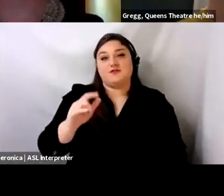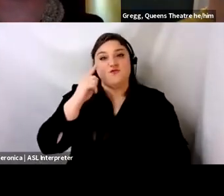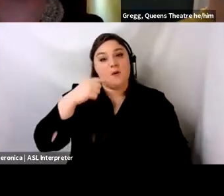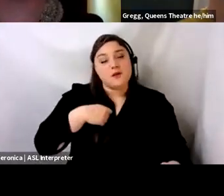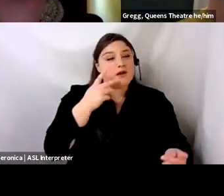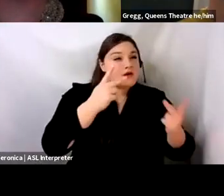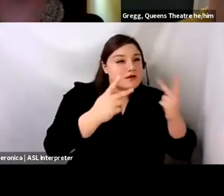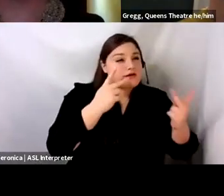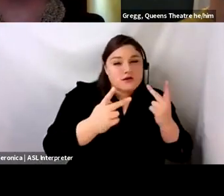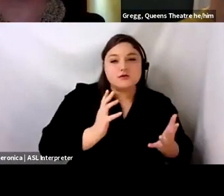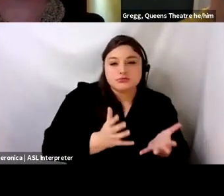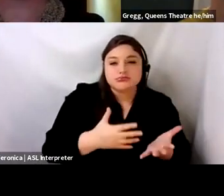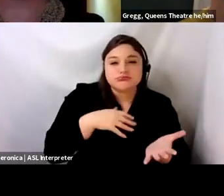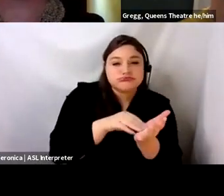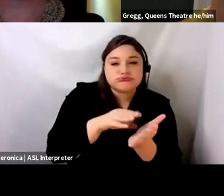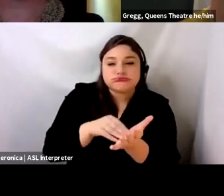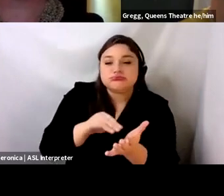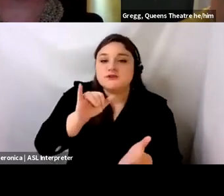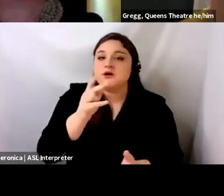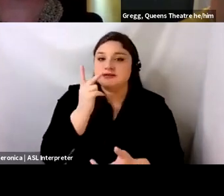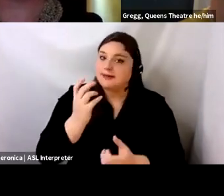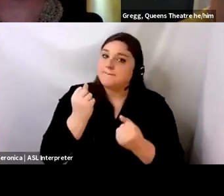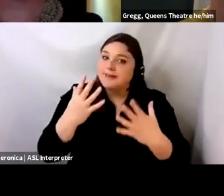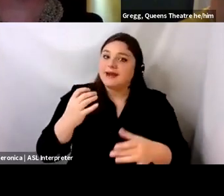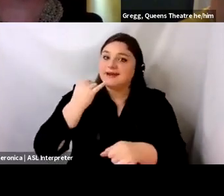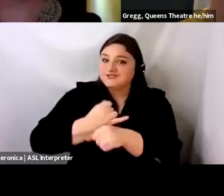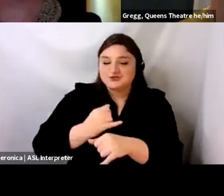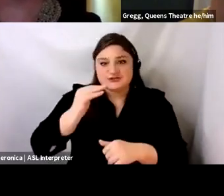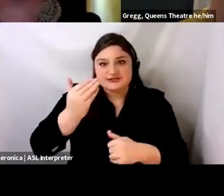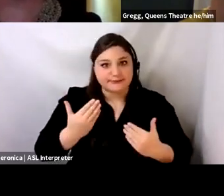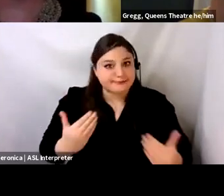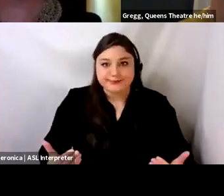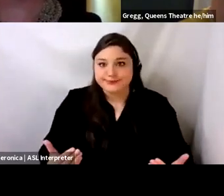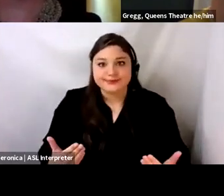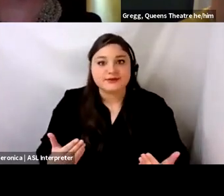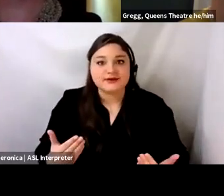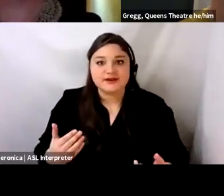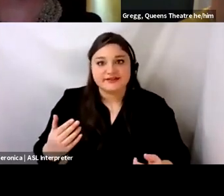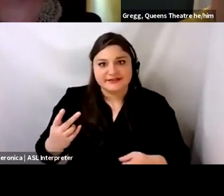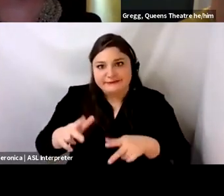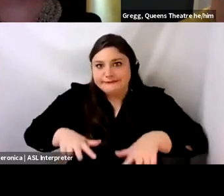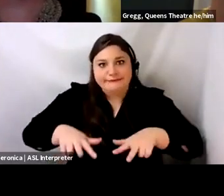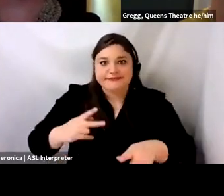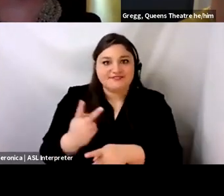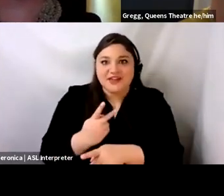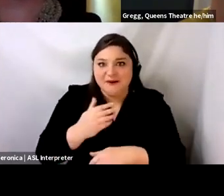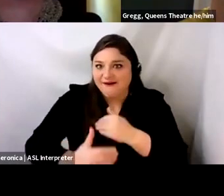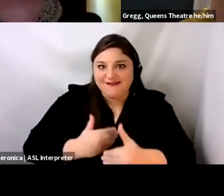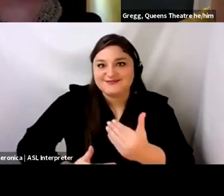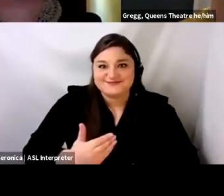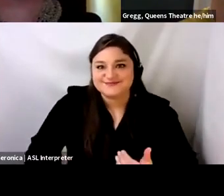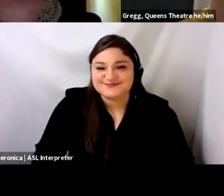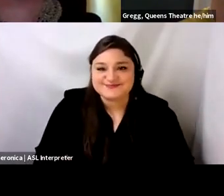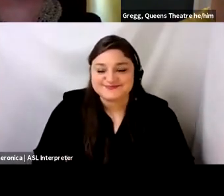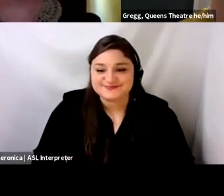from having some of these conversations with these different institutions. Thanks, Bojana. Those are all really helpful tips and